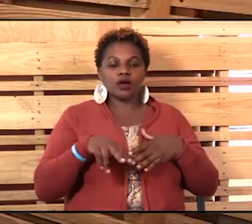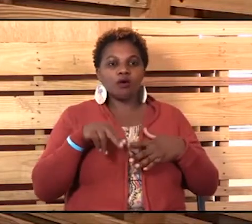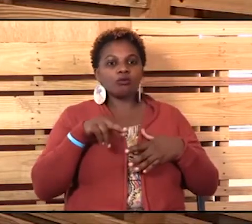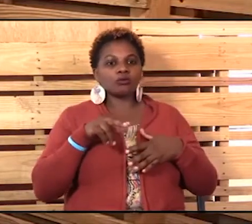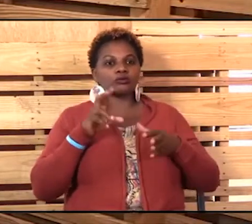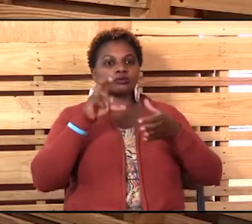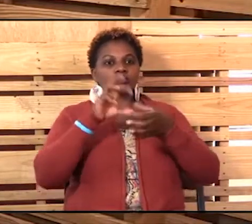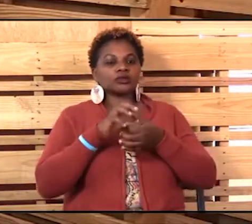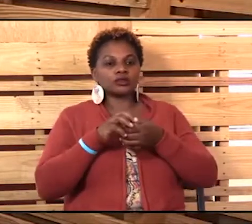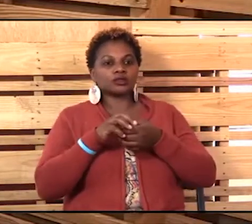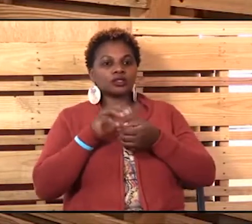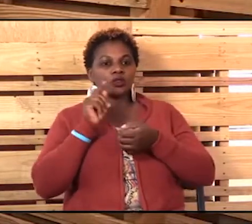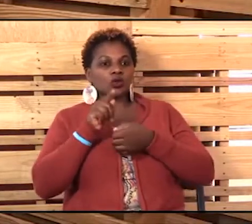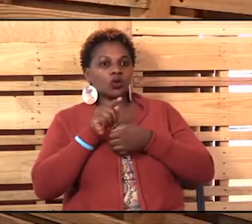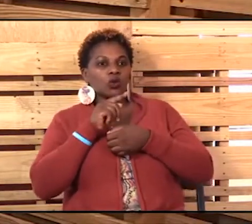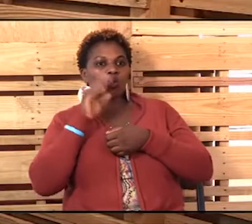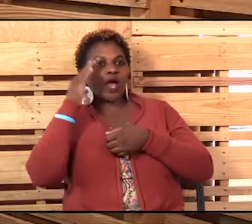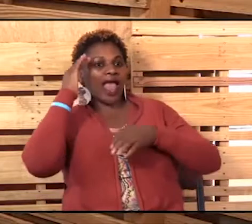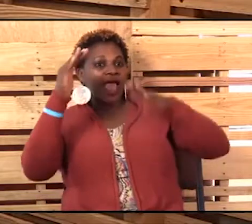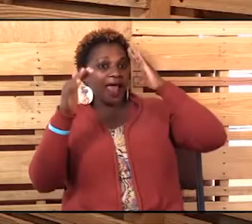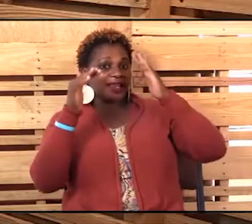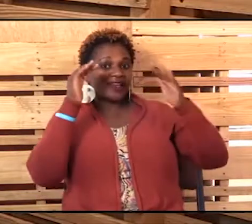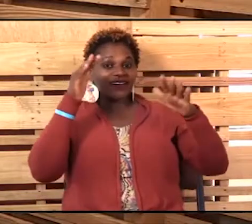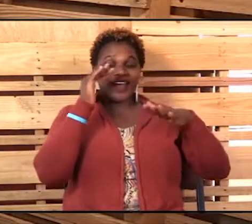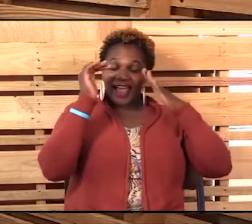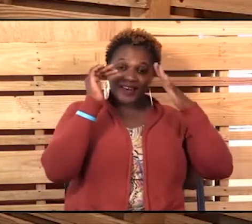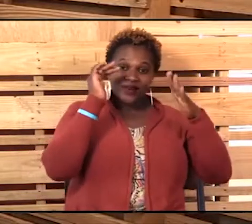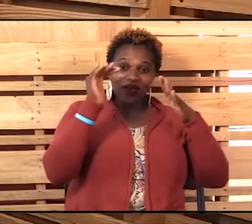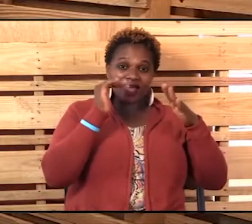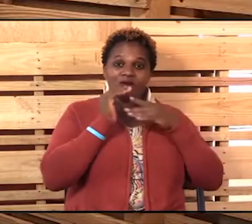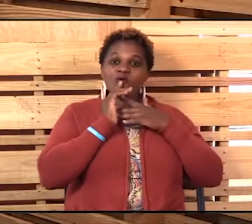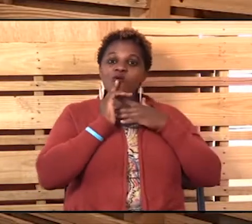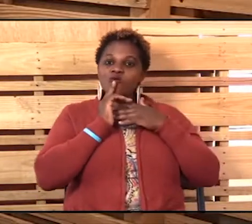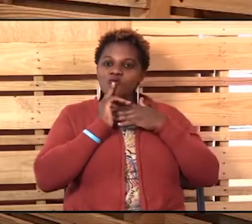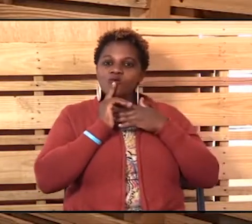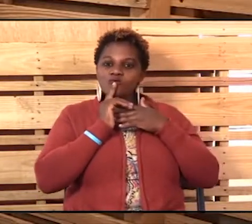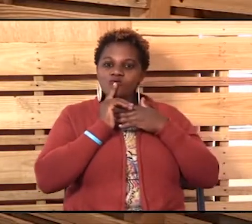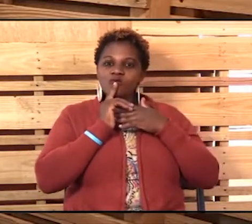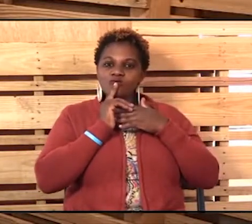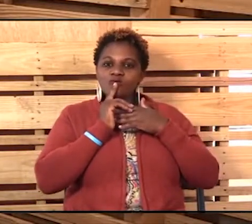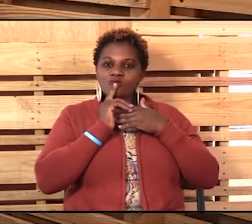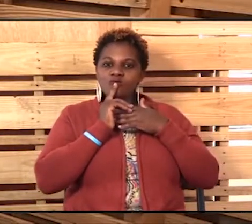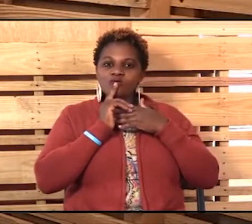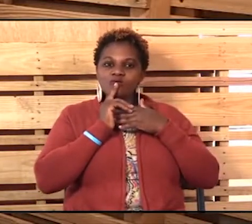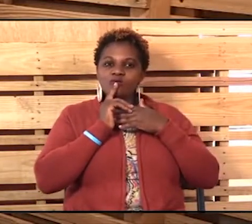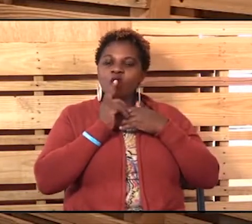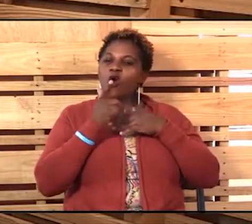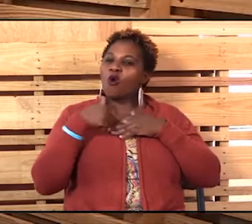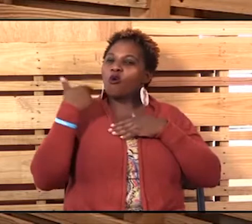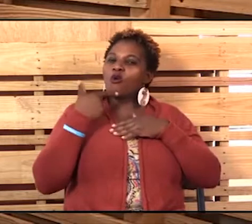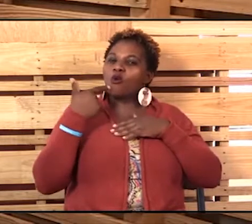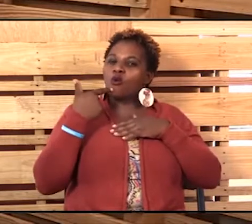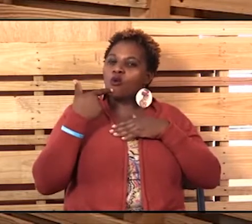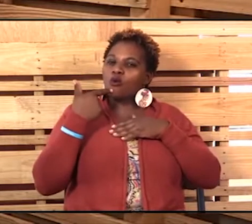going. Ooh. And this guy was like, "Hi, guys." These guys were like, "Oh, hi." Who is like, this guy?